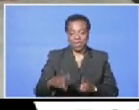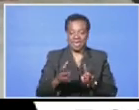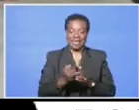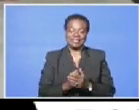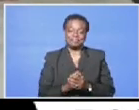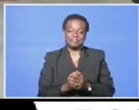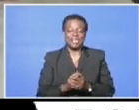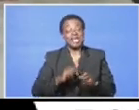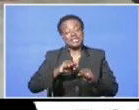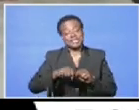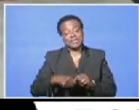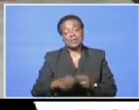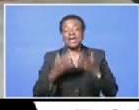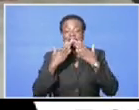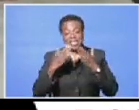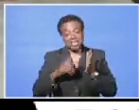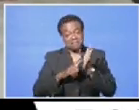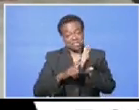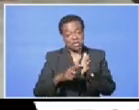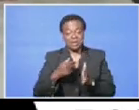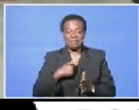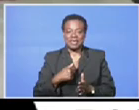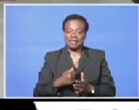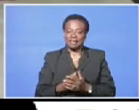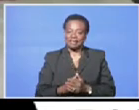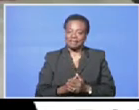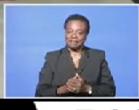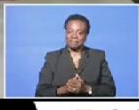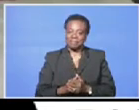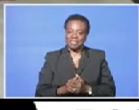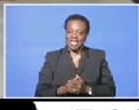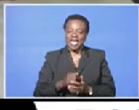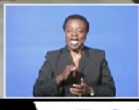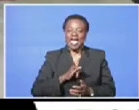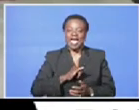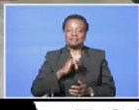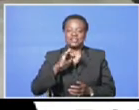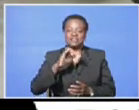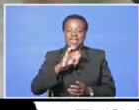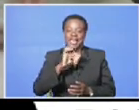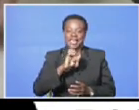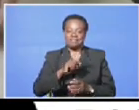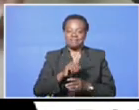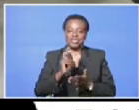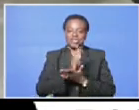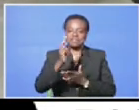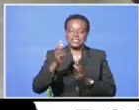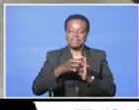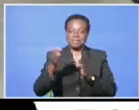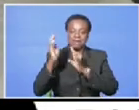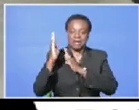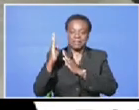Yes, so thank you so much for showing me. I'm Chef Ellie from the University of Bahamas.